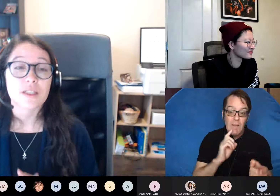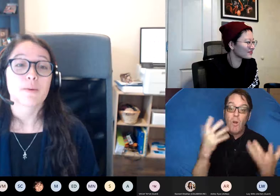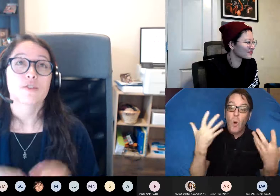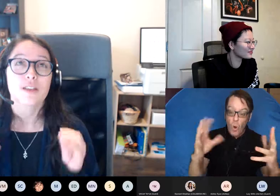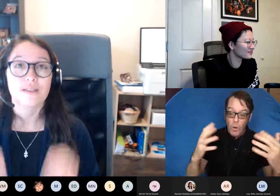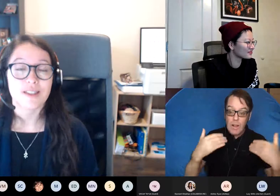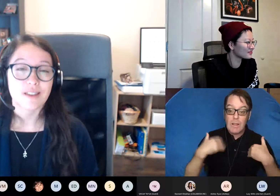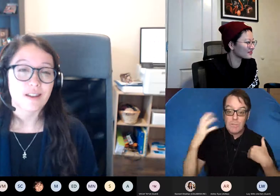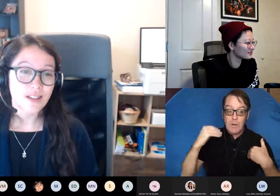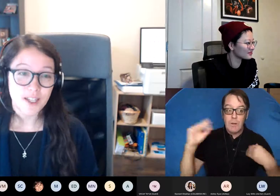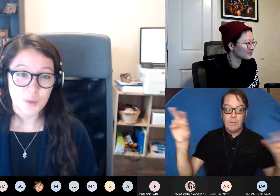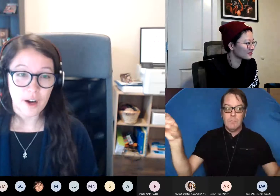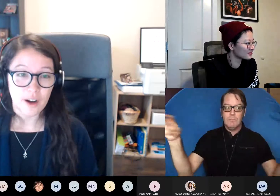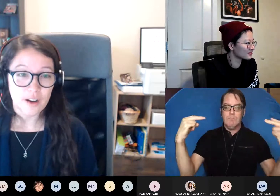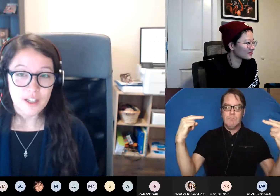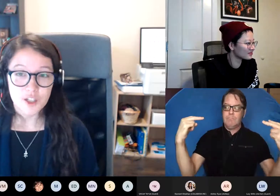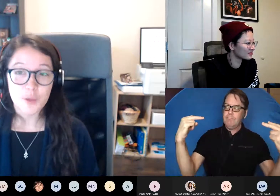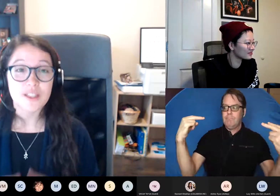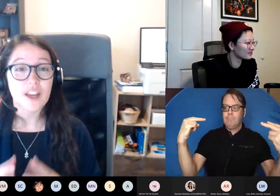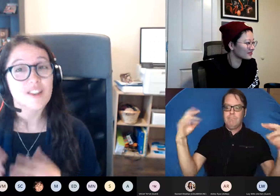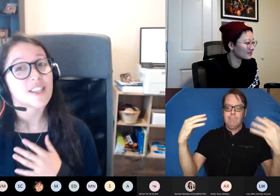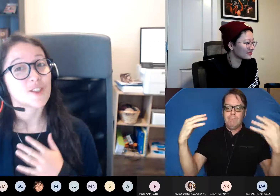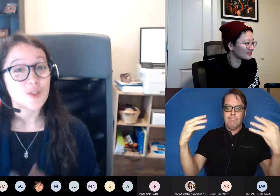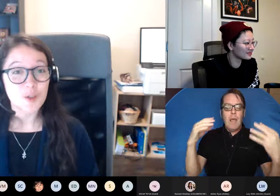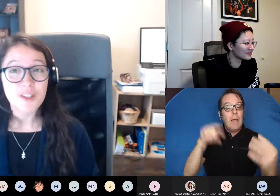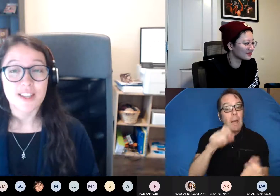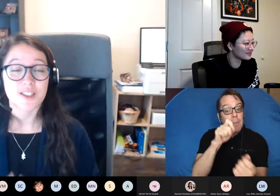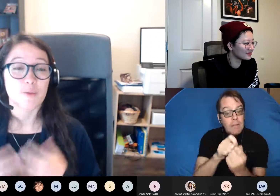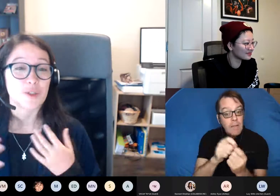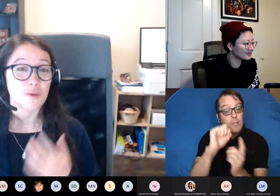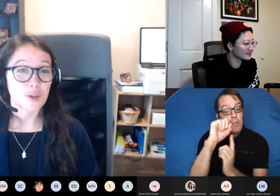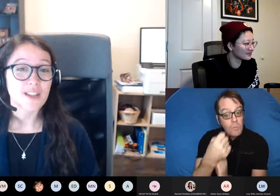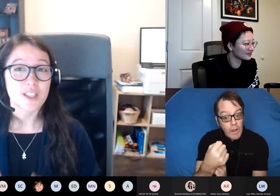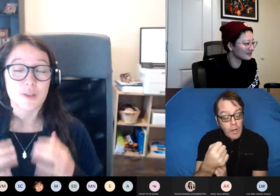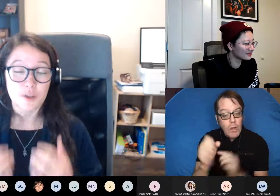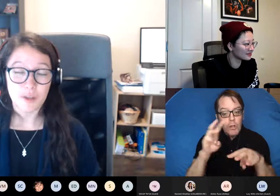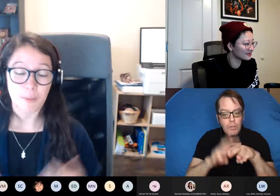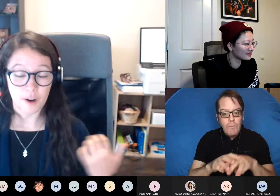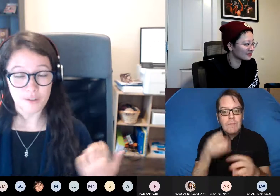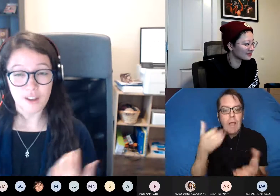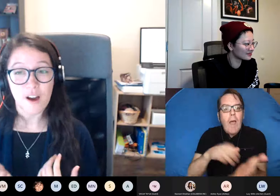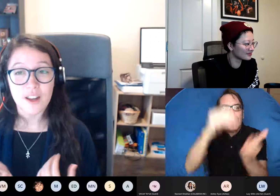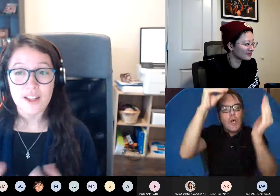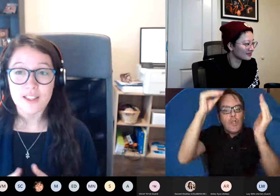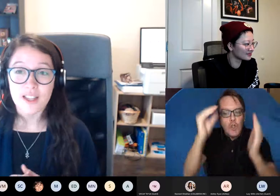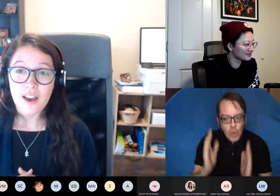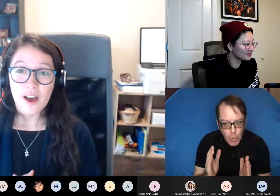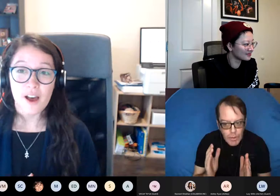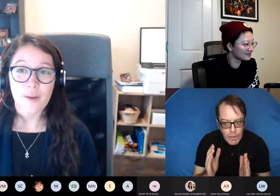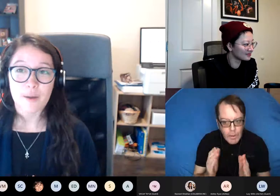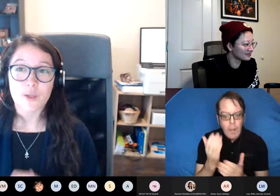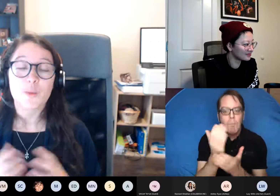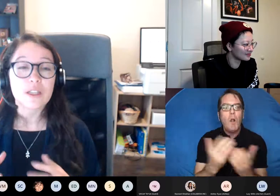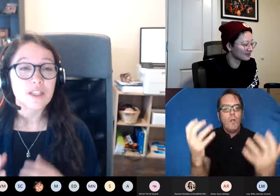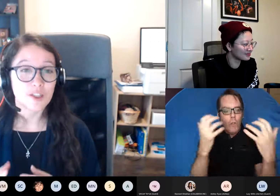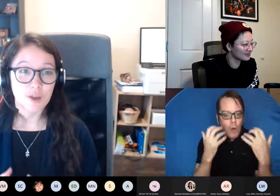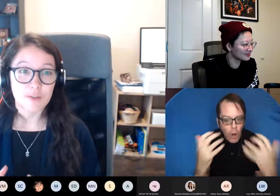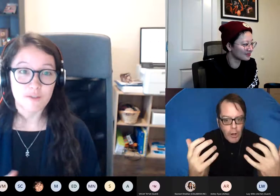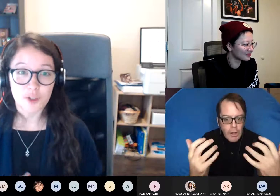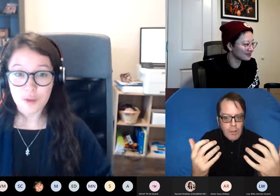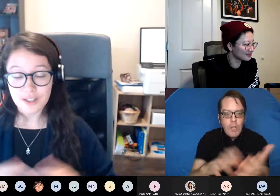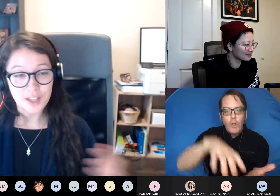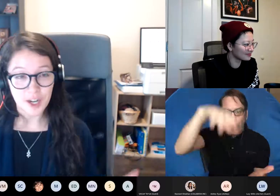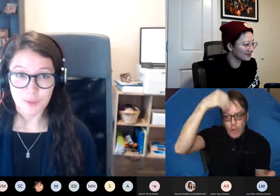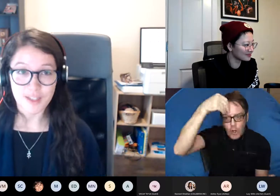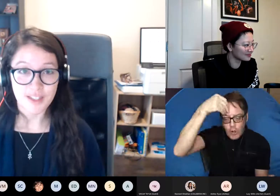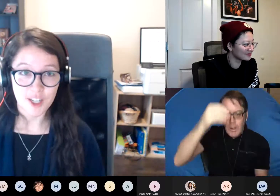them, but especially in this context where she was there as a student, as someone to learn, as someone to be part of the audience, it was really